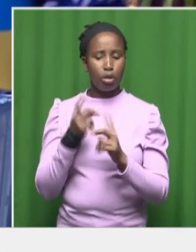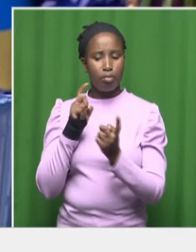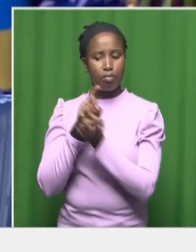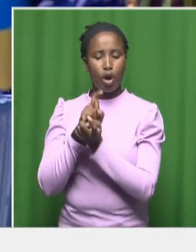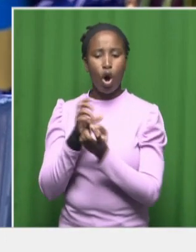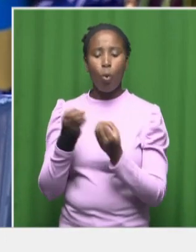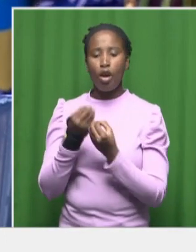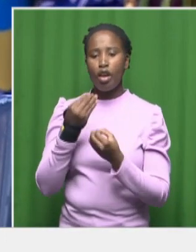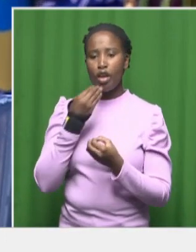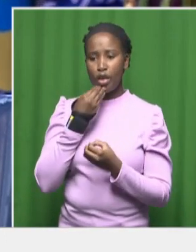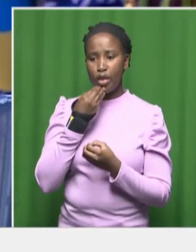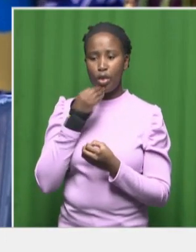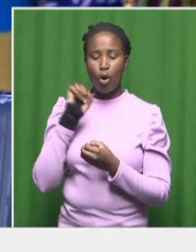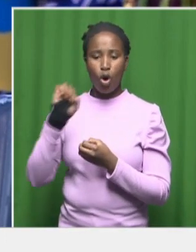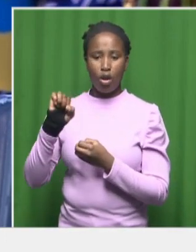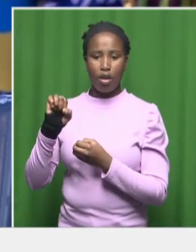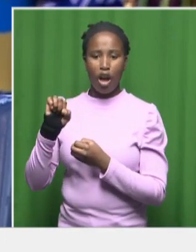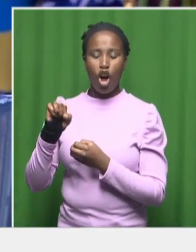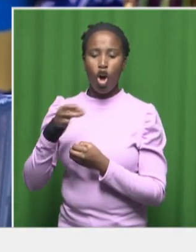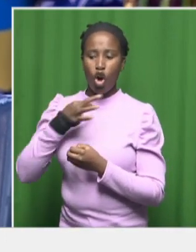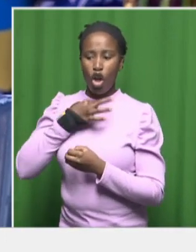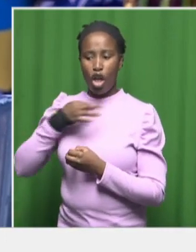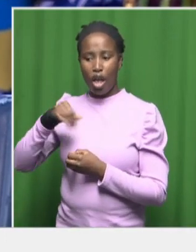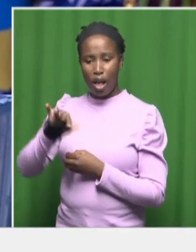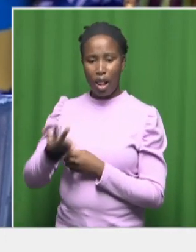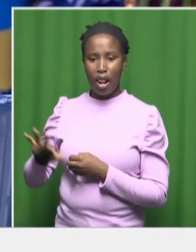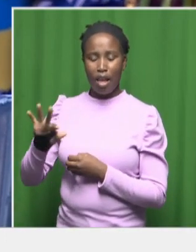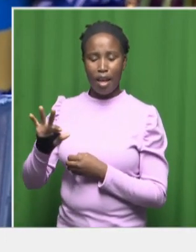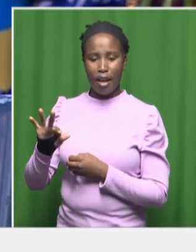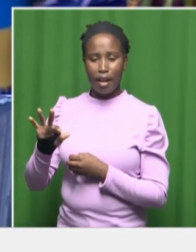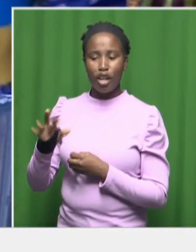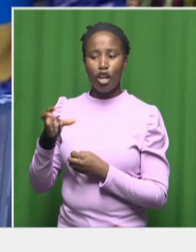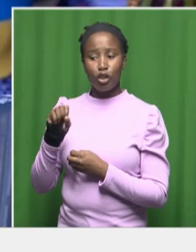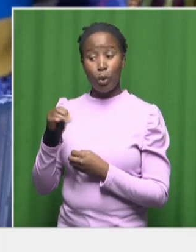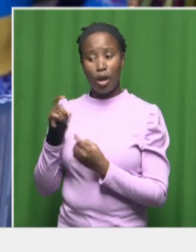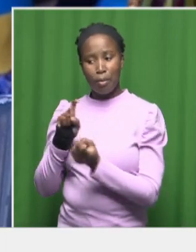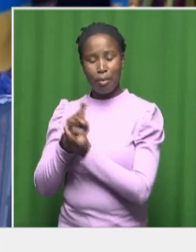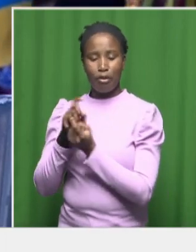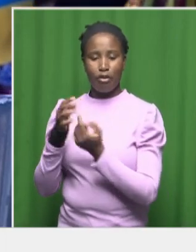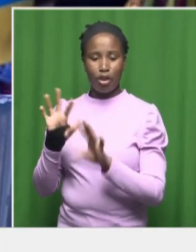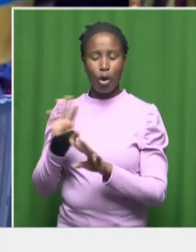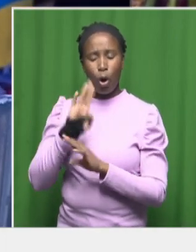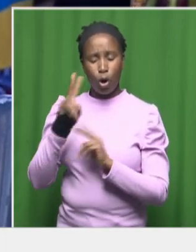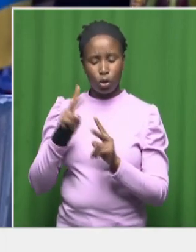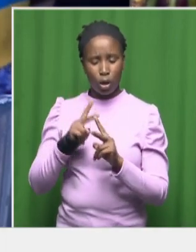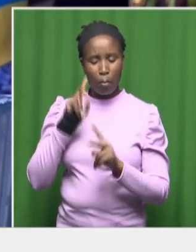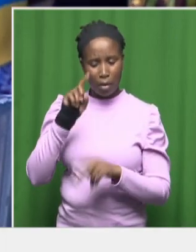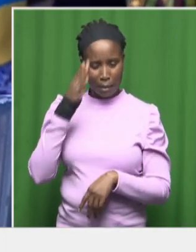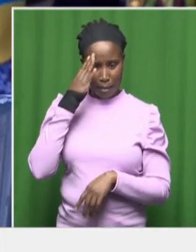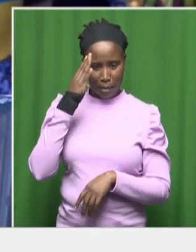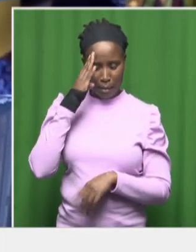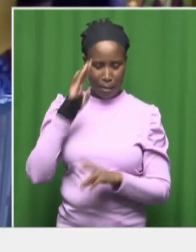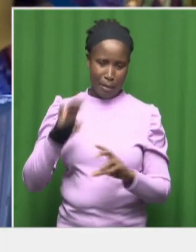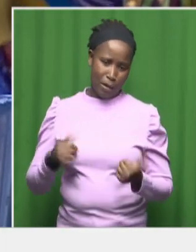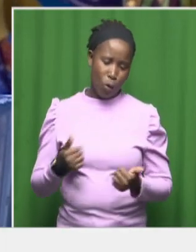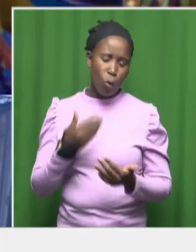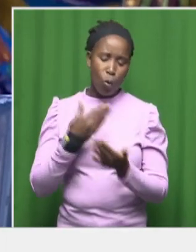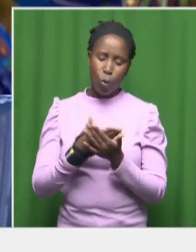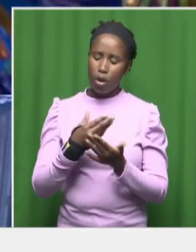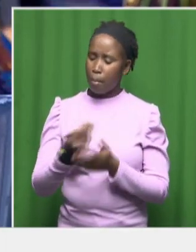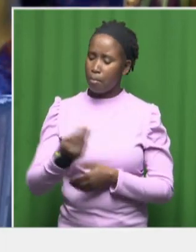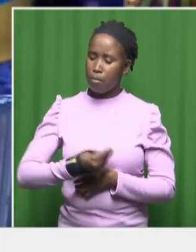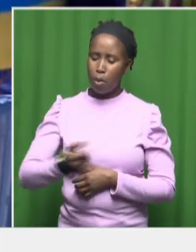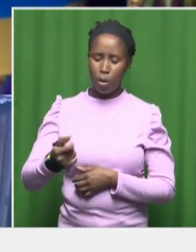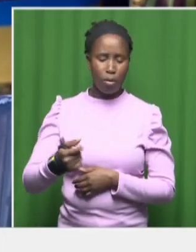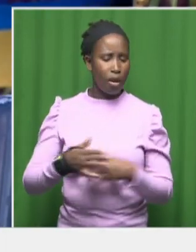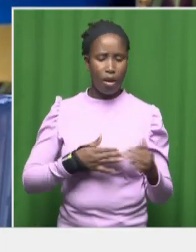draw, we still feel like we could have taken that game. So you kind of know that you are there and you can beat anybody that you come